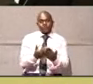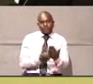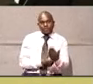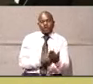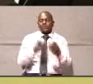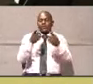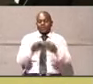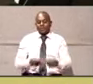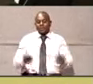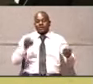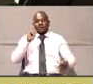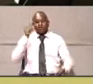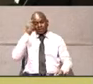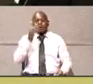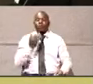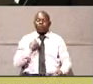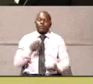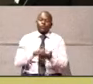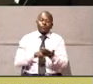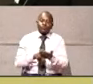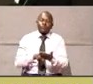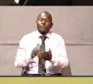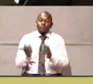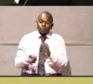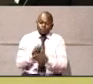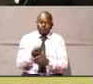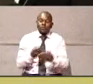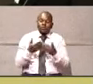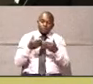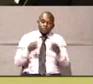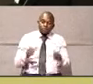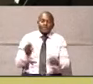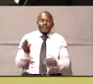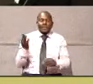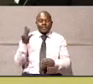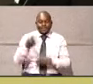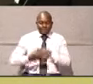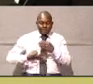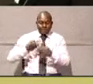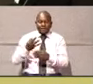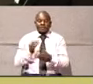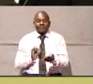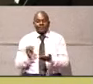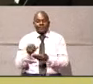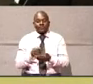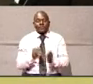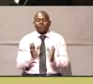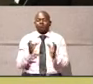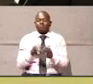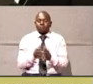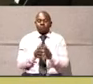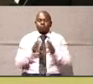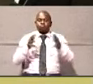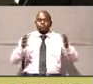the Japanese government wants to use the occasion to unveil a three-year investment package aimed at